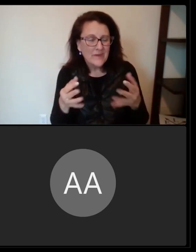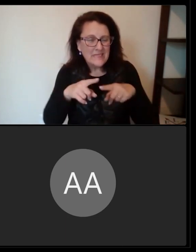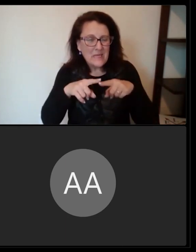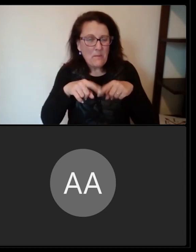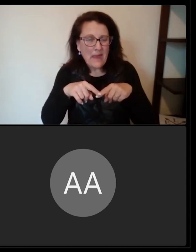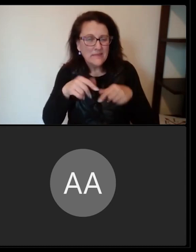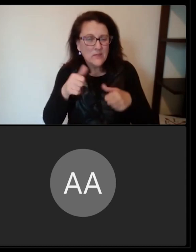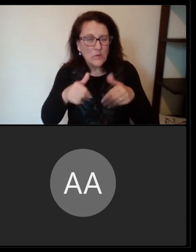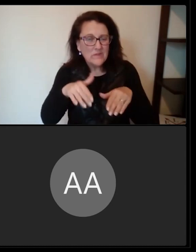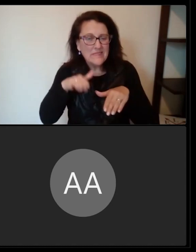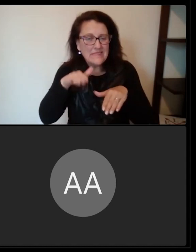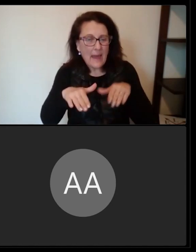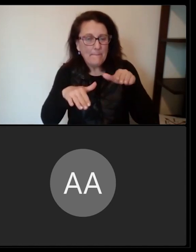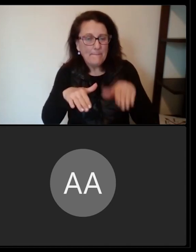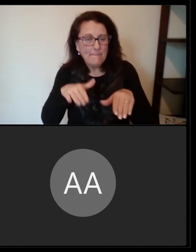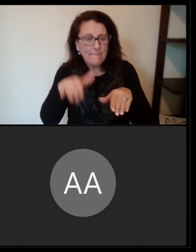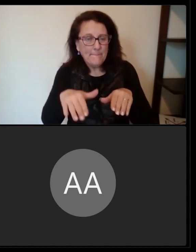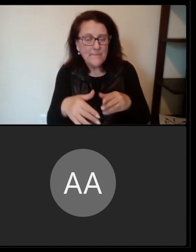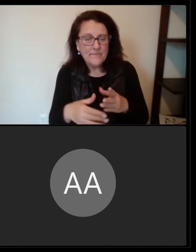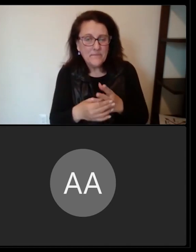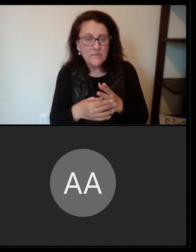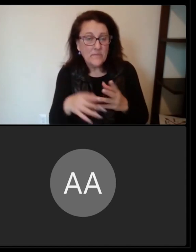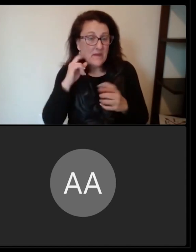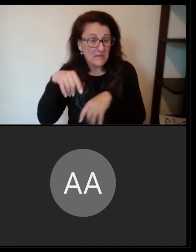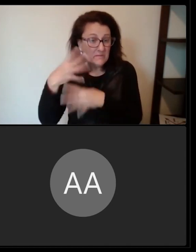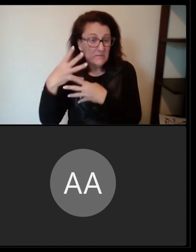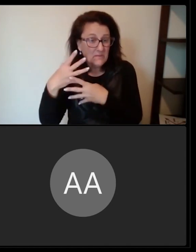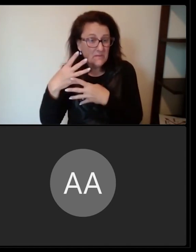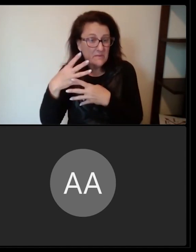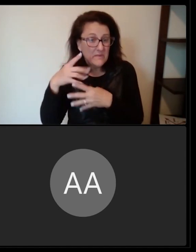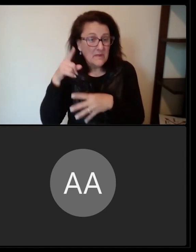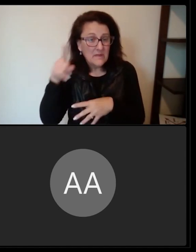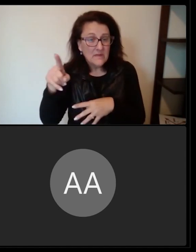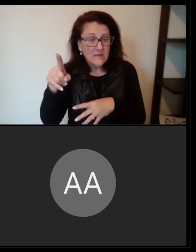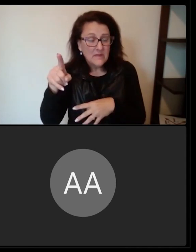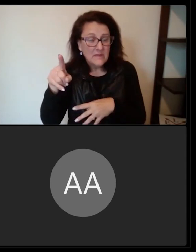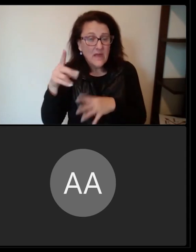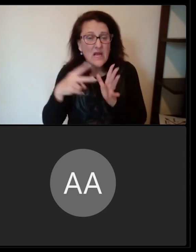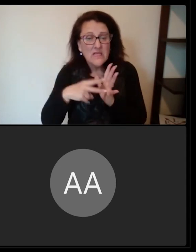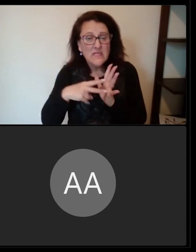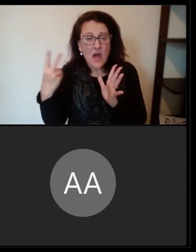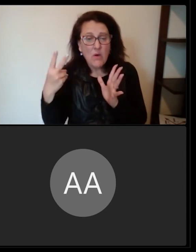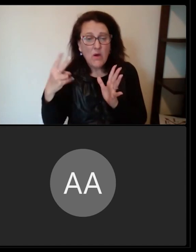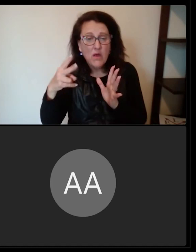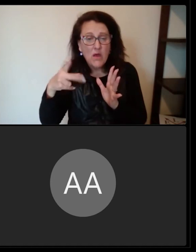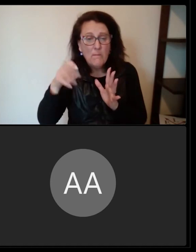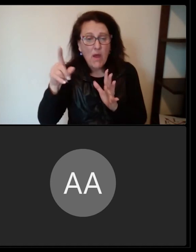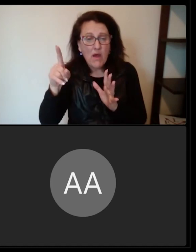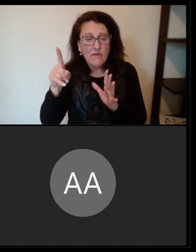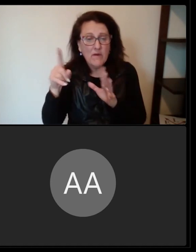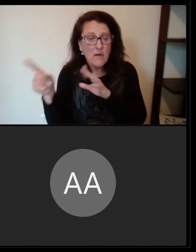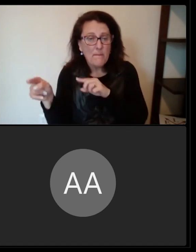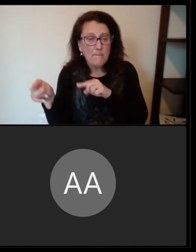So for example, when I pull up the setting screen, it should be a double puff to return to voting.